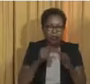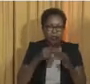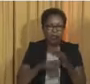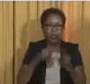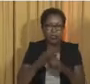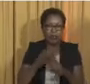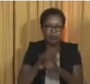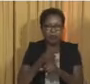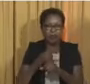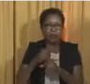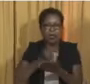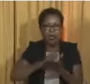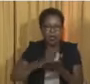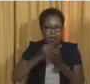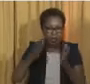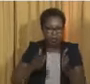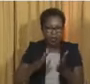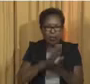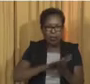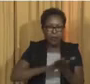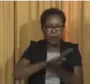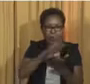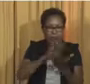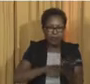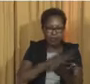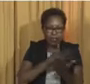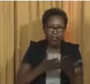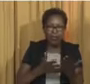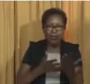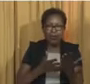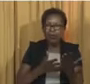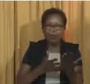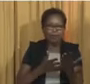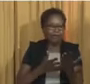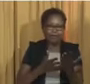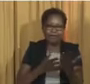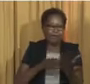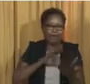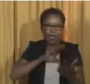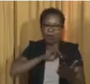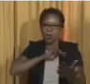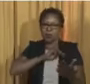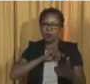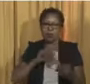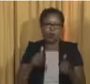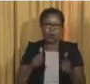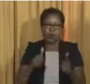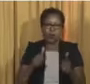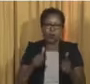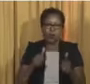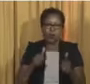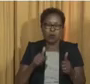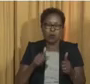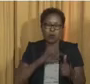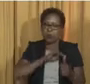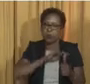us, is that the basic structure doctrine has not yet matured into a universal norm